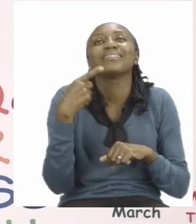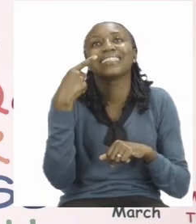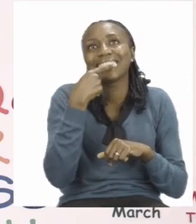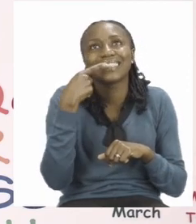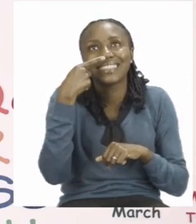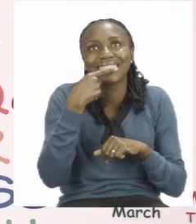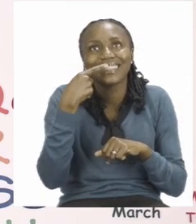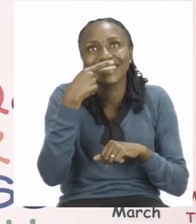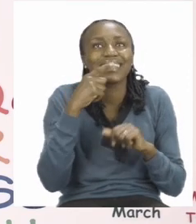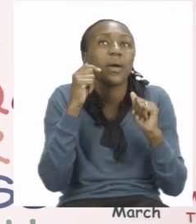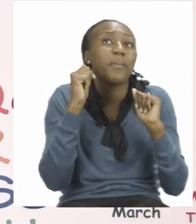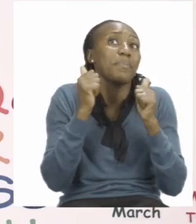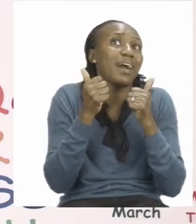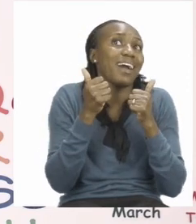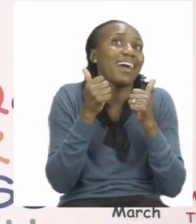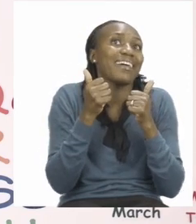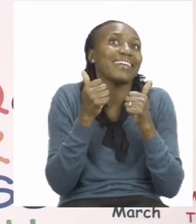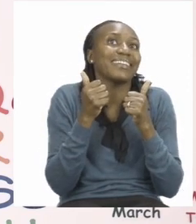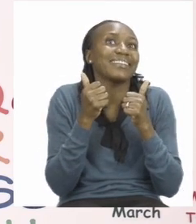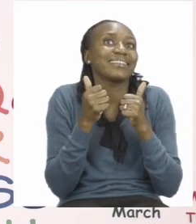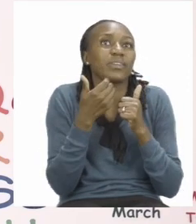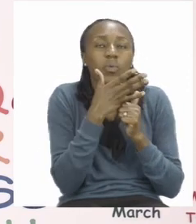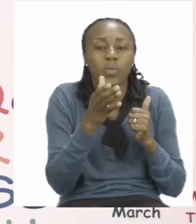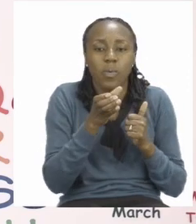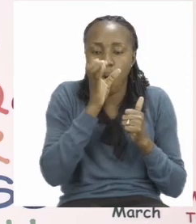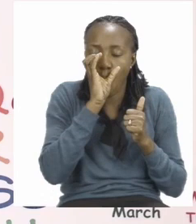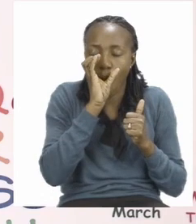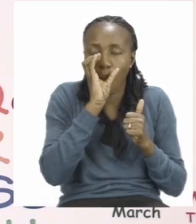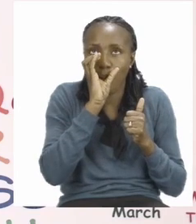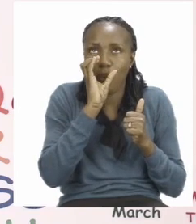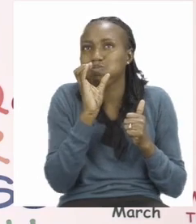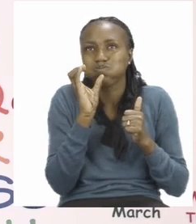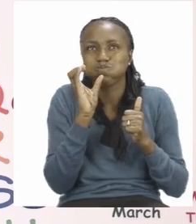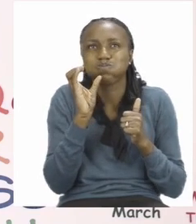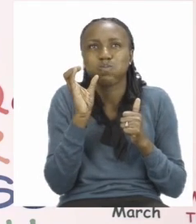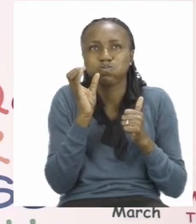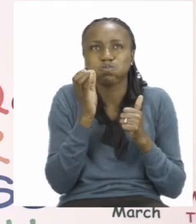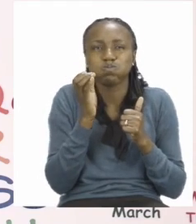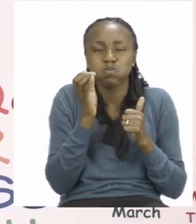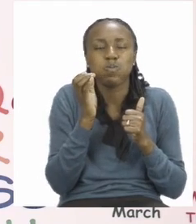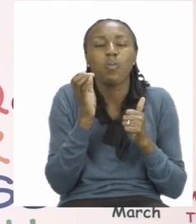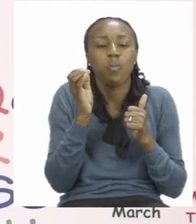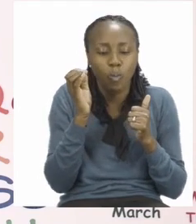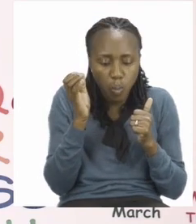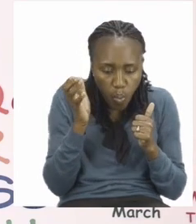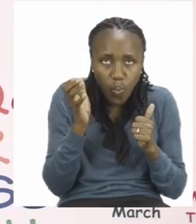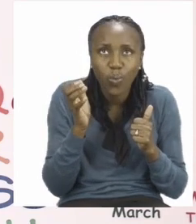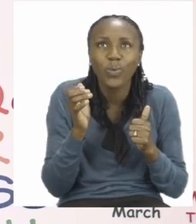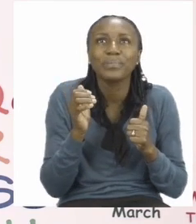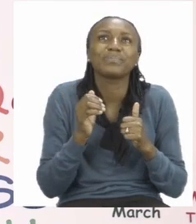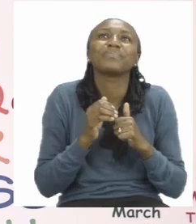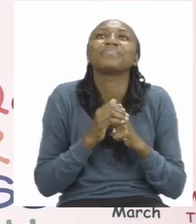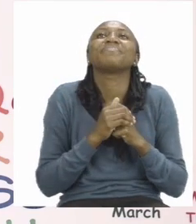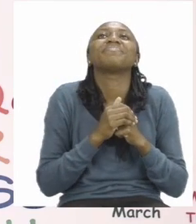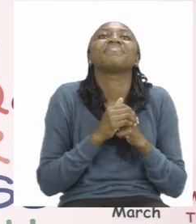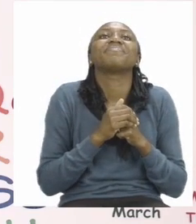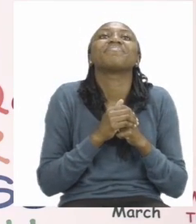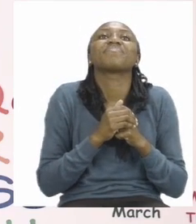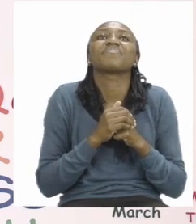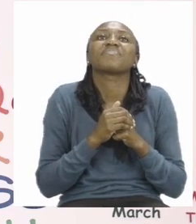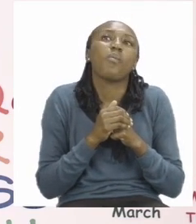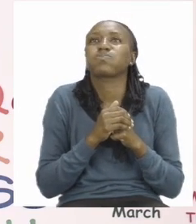Good job. And use the water to rinse our mouths. So let's drink a little bit of water. Rinse, rinse, rinse.